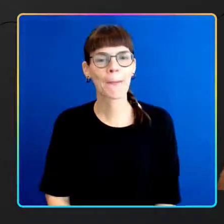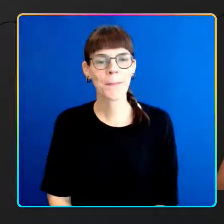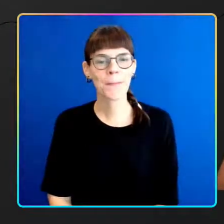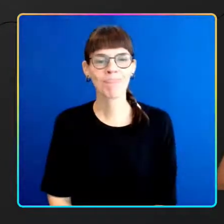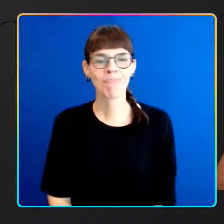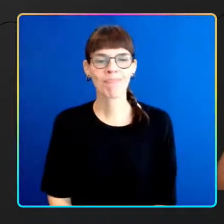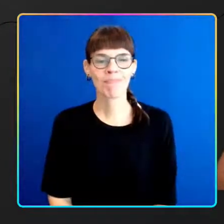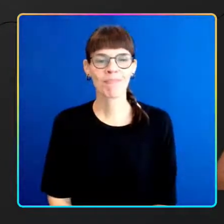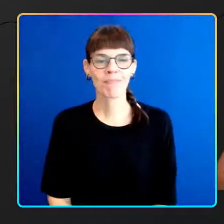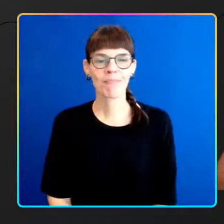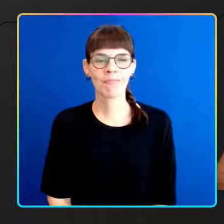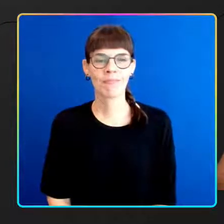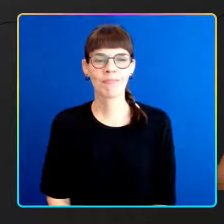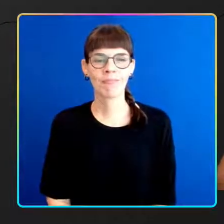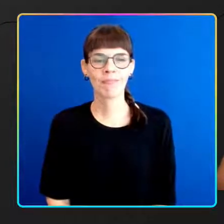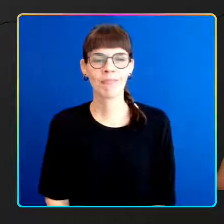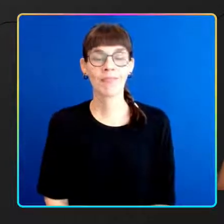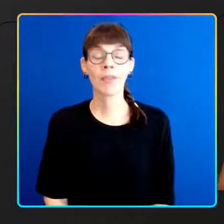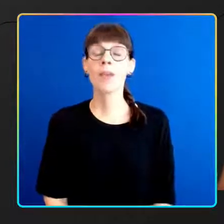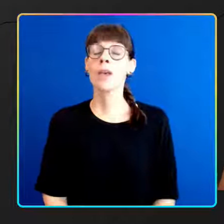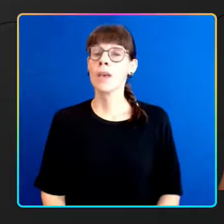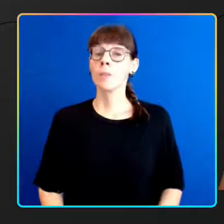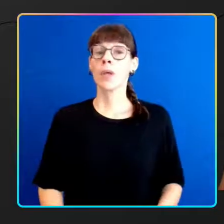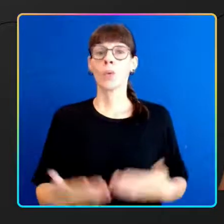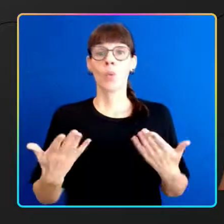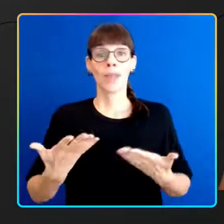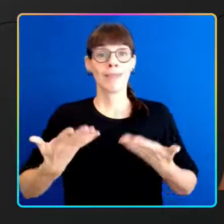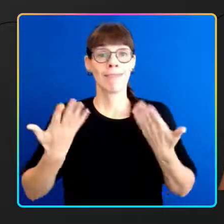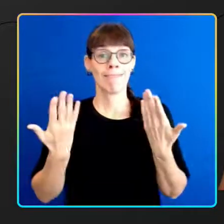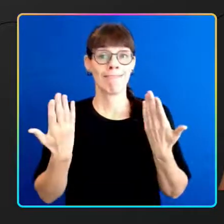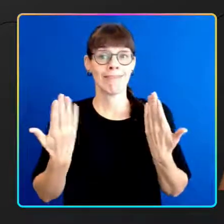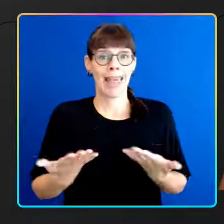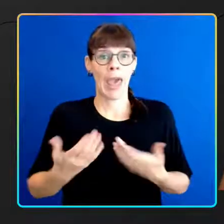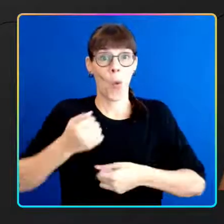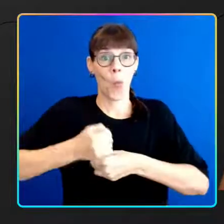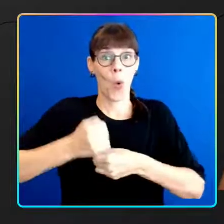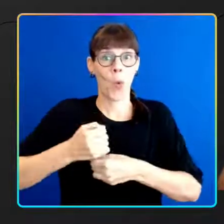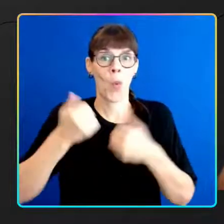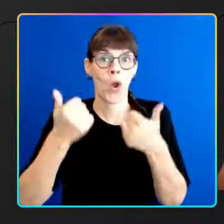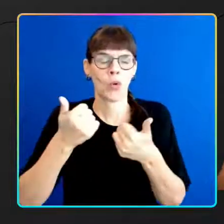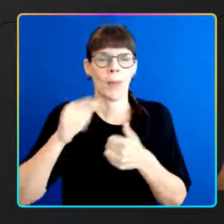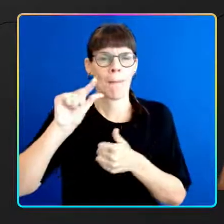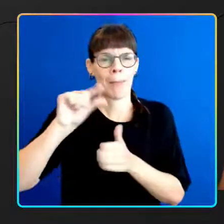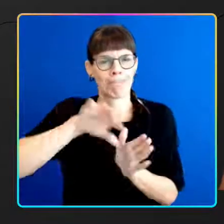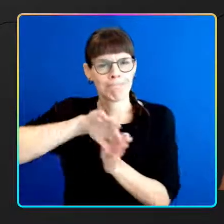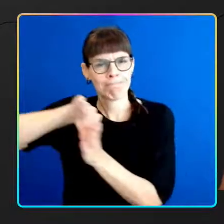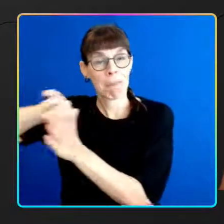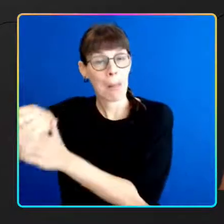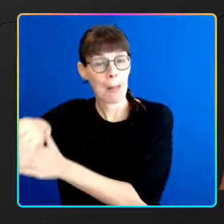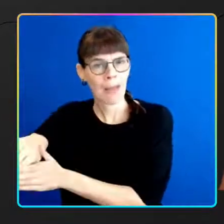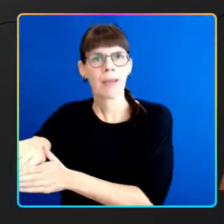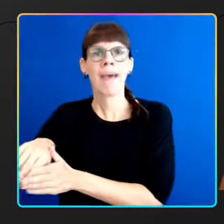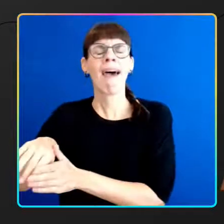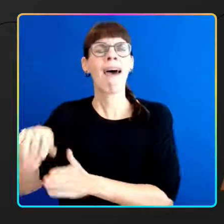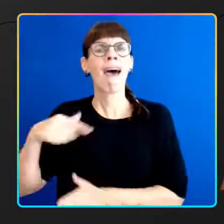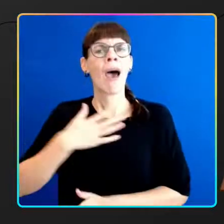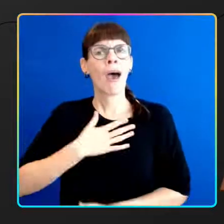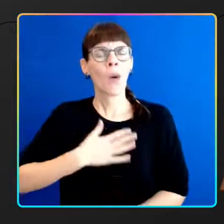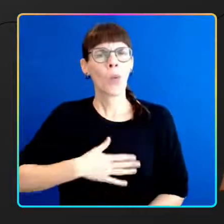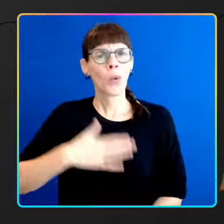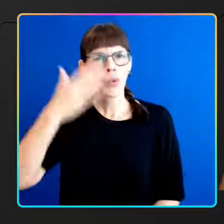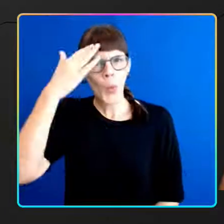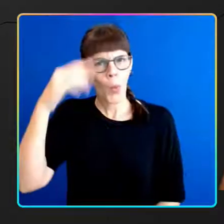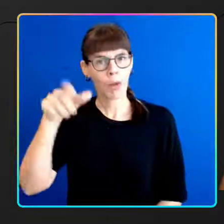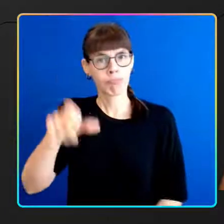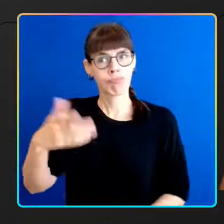about what you're doing now, because that is all really amazing. But I want to know, how did you get into AI? What did you study?